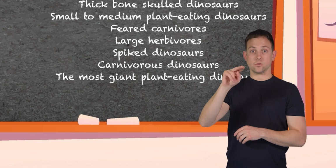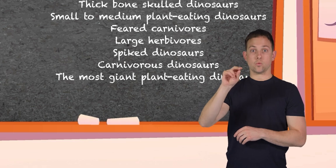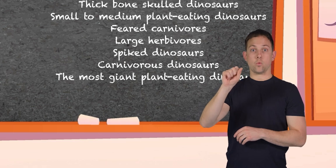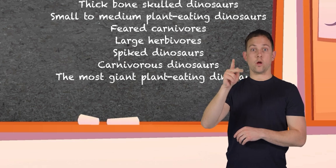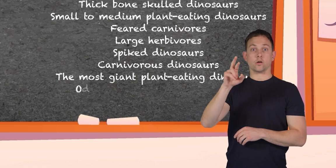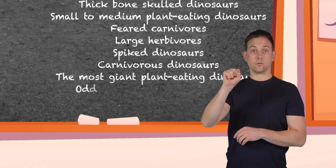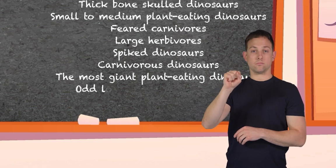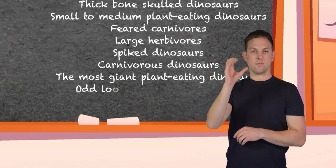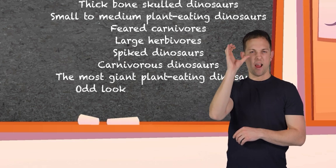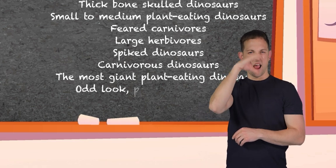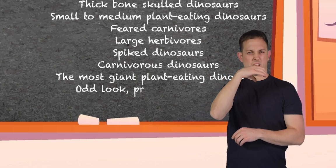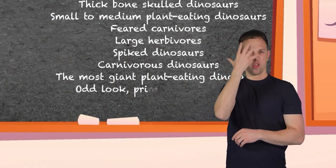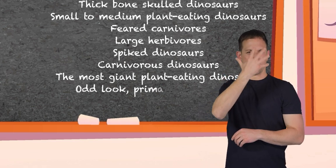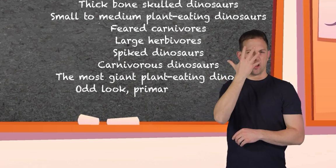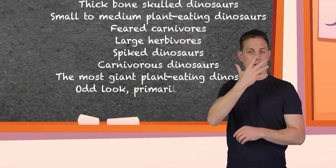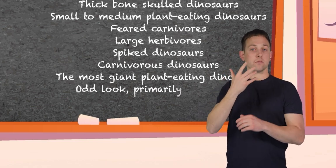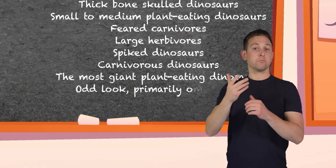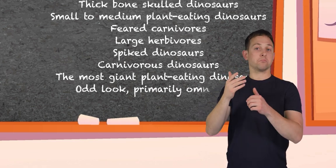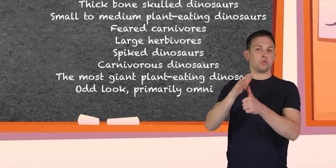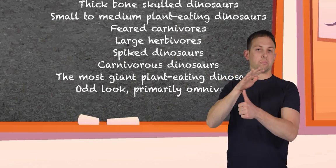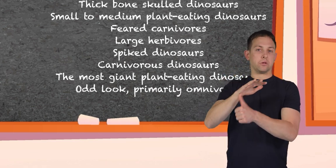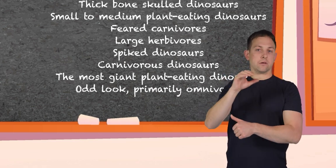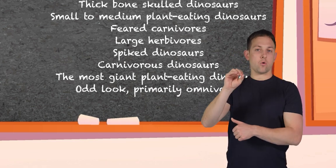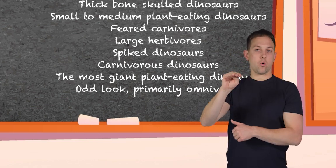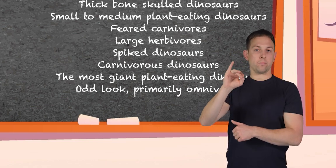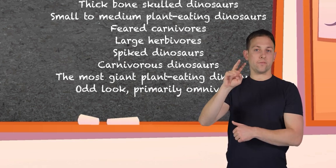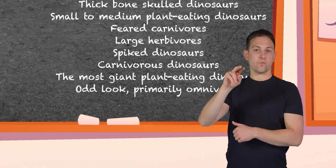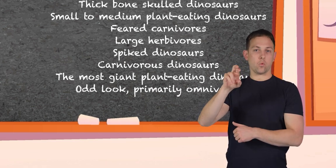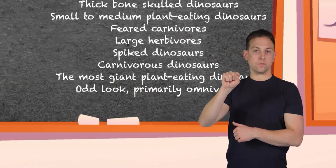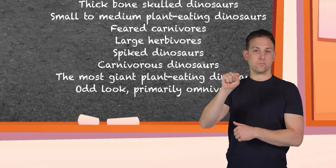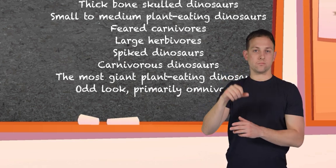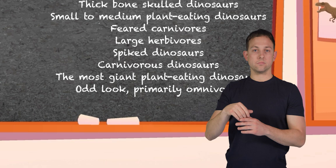Therizinosaurs, odd look, primarily omnivores.